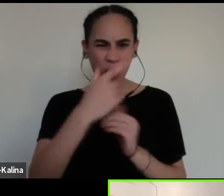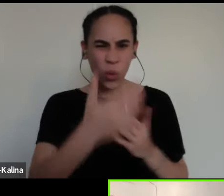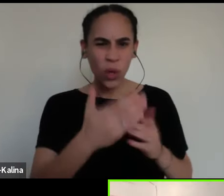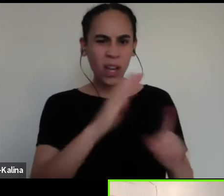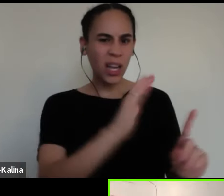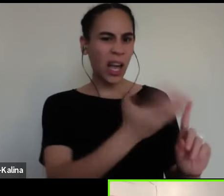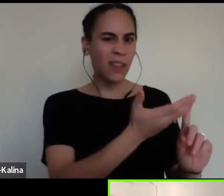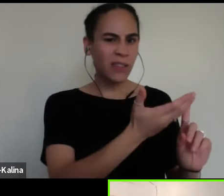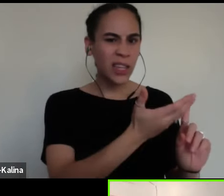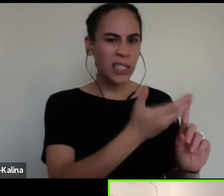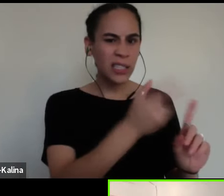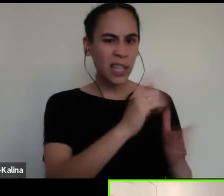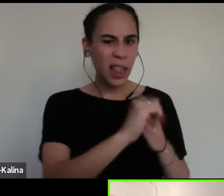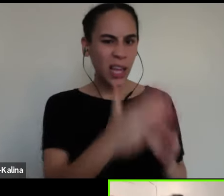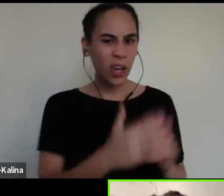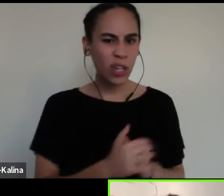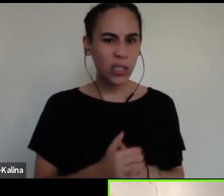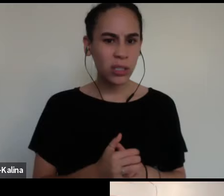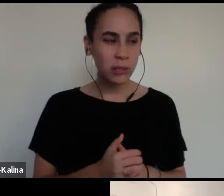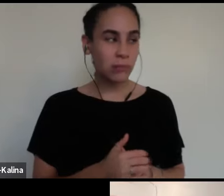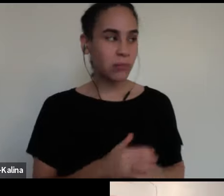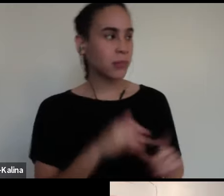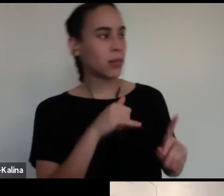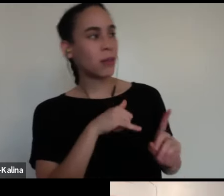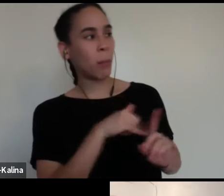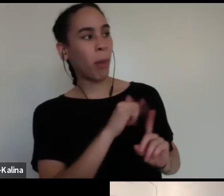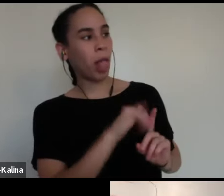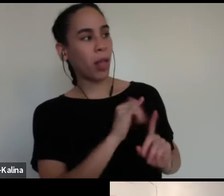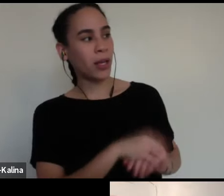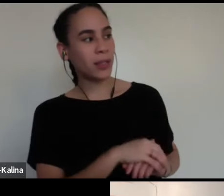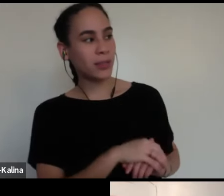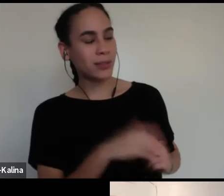Bullying. Well,